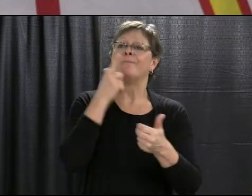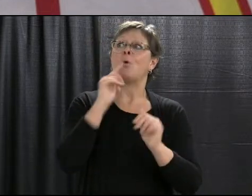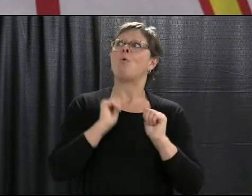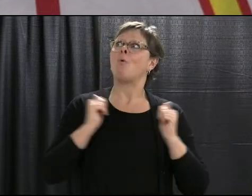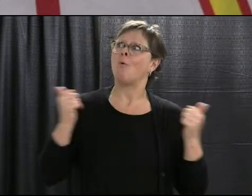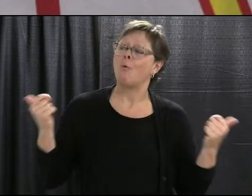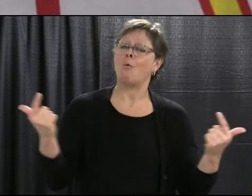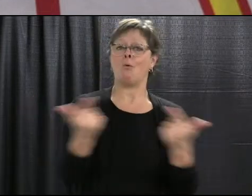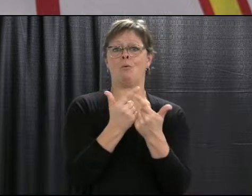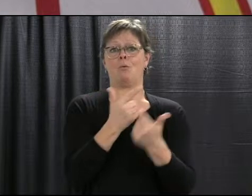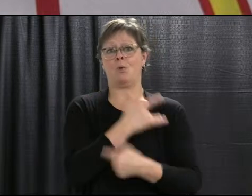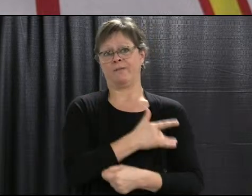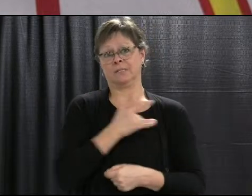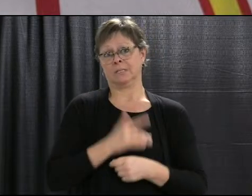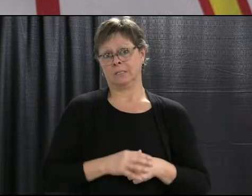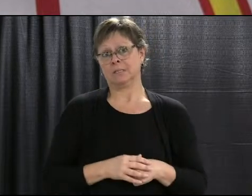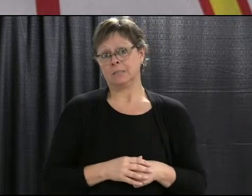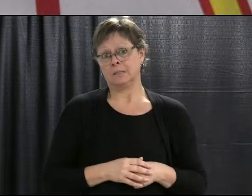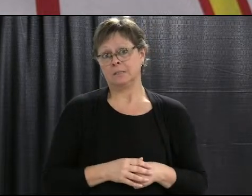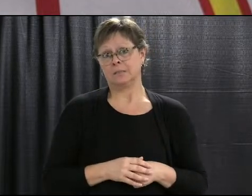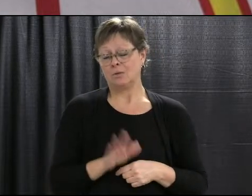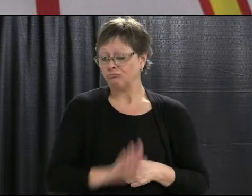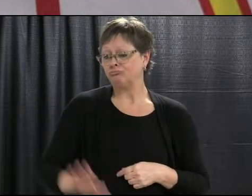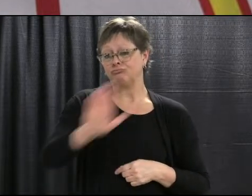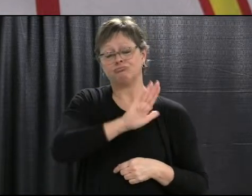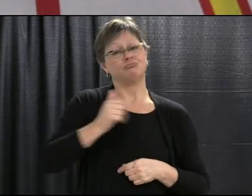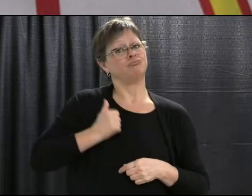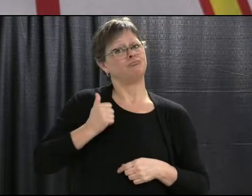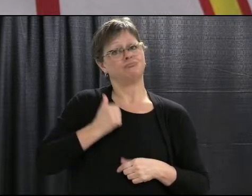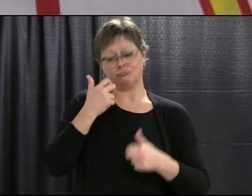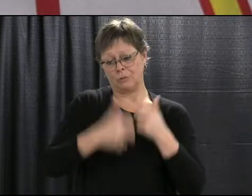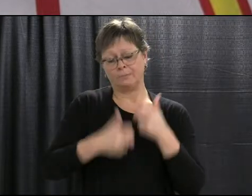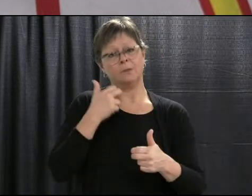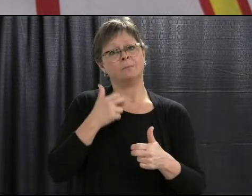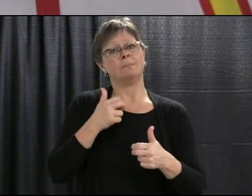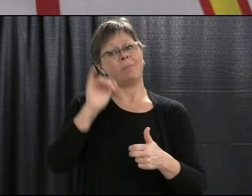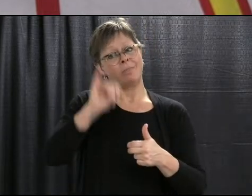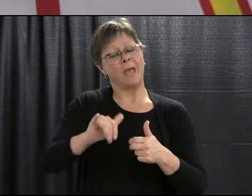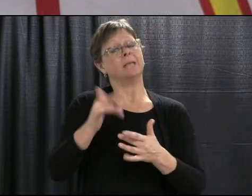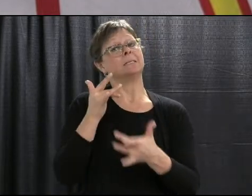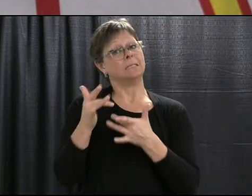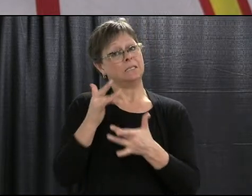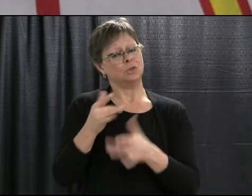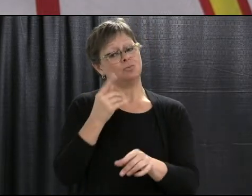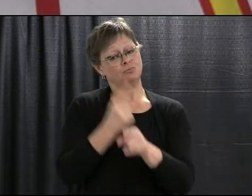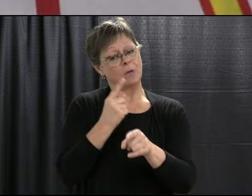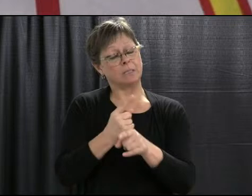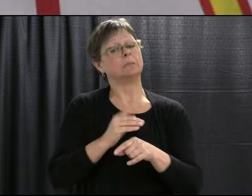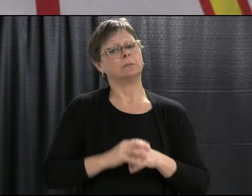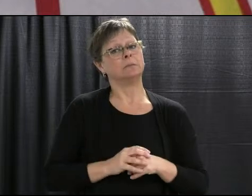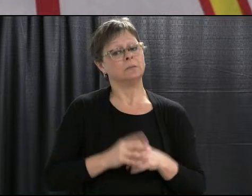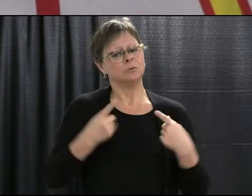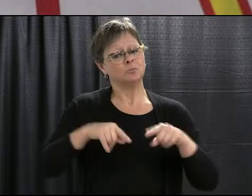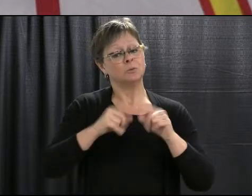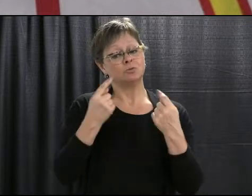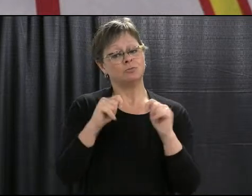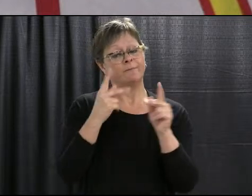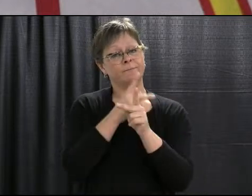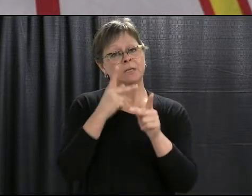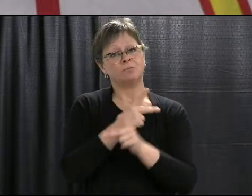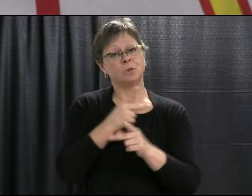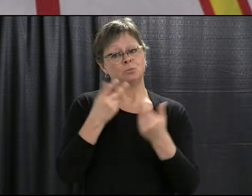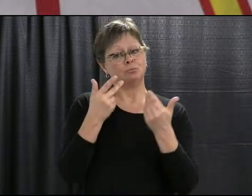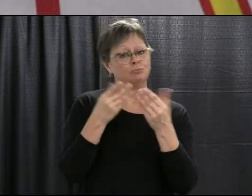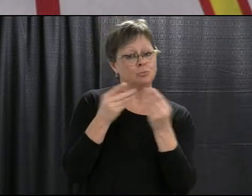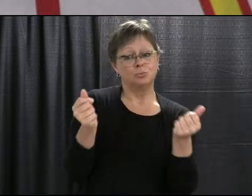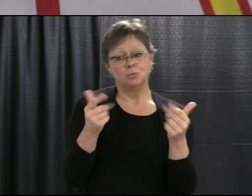authority. It is a problem across Canada. We are all grappling with this issue. And the